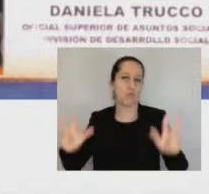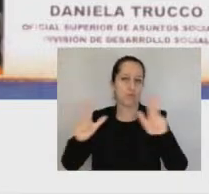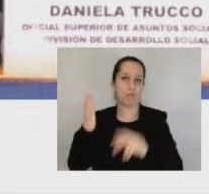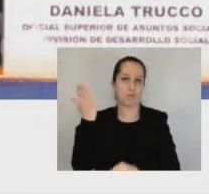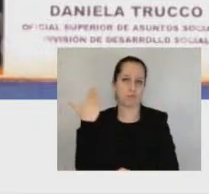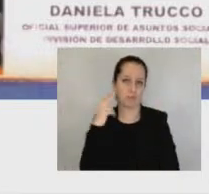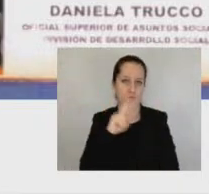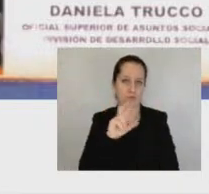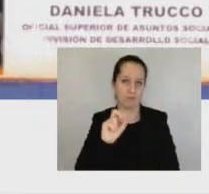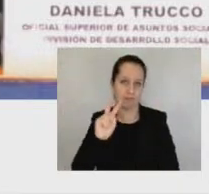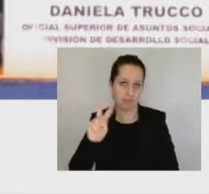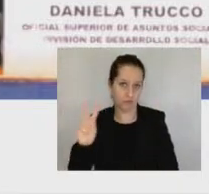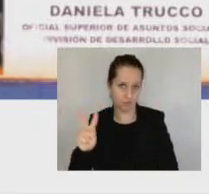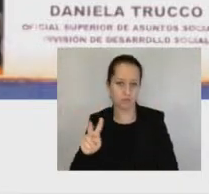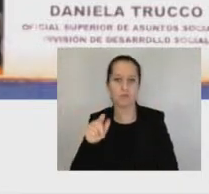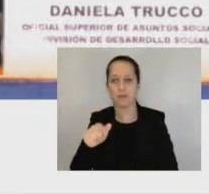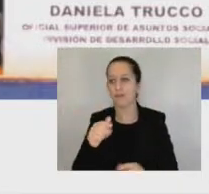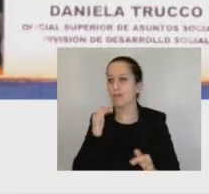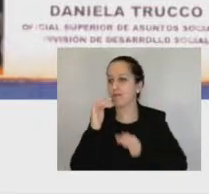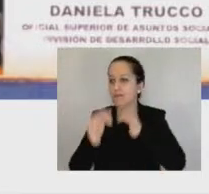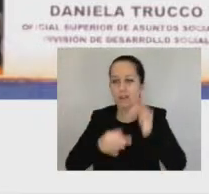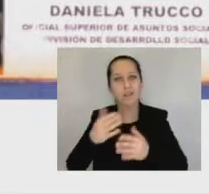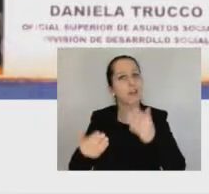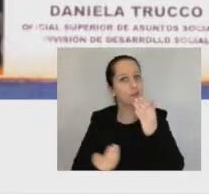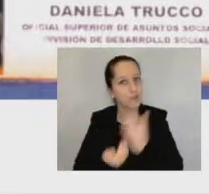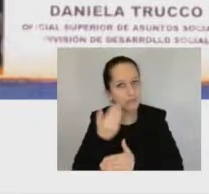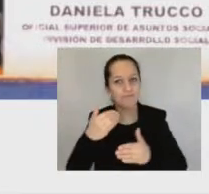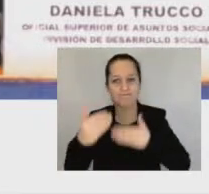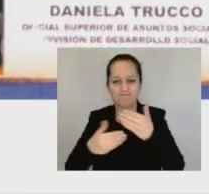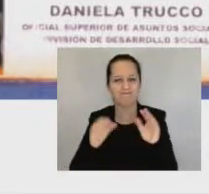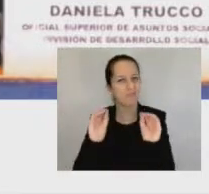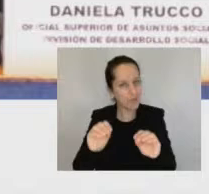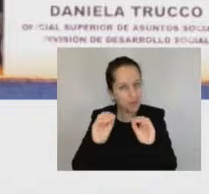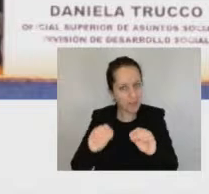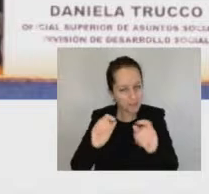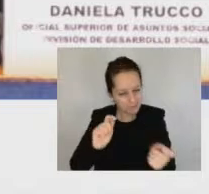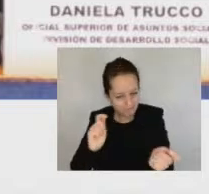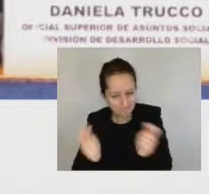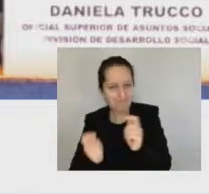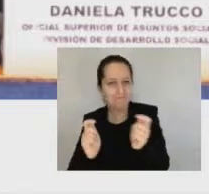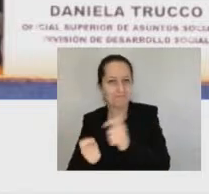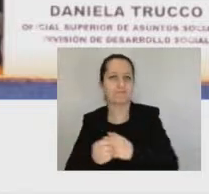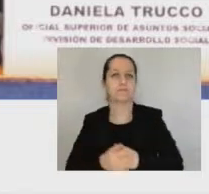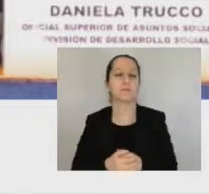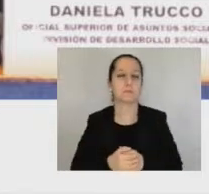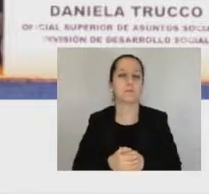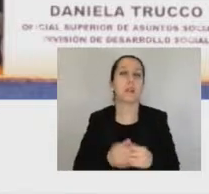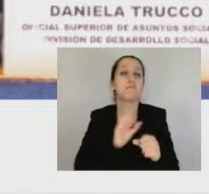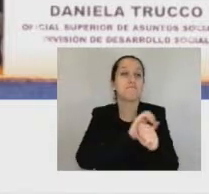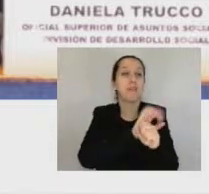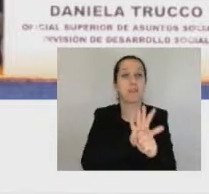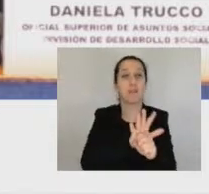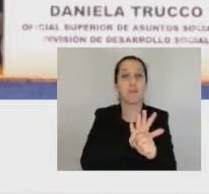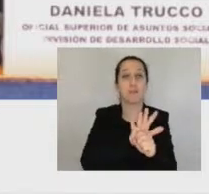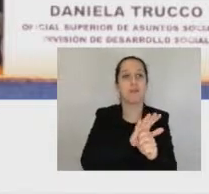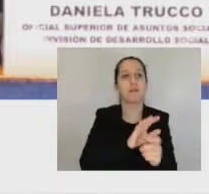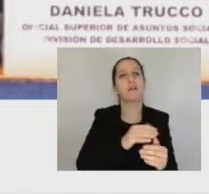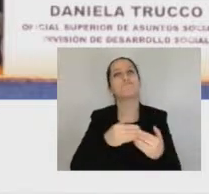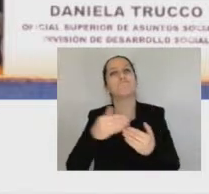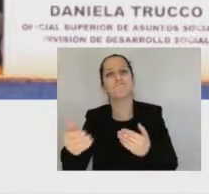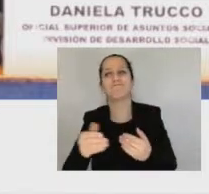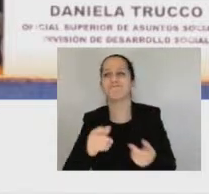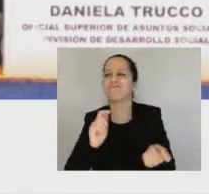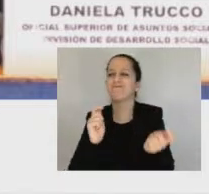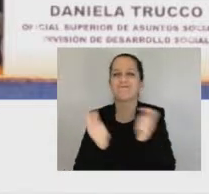as part of the 2022 UN Conference on Education and the overall